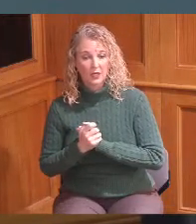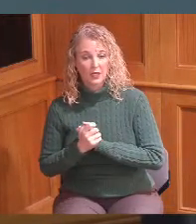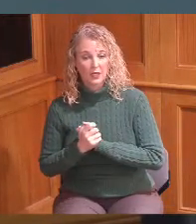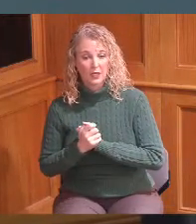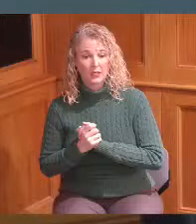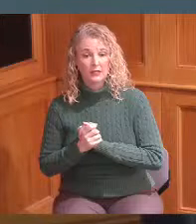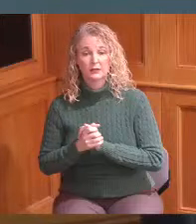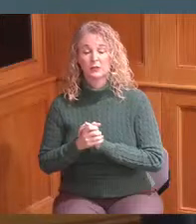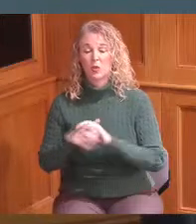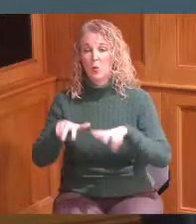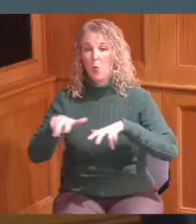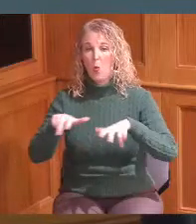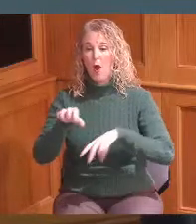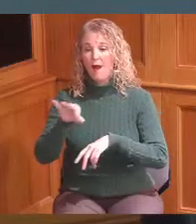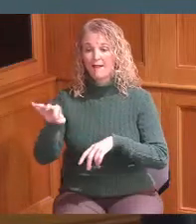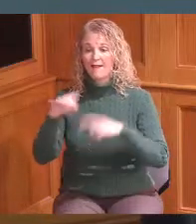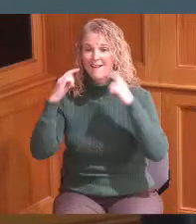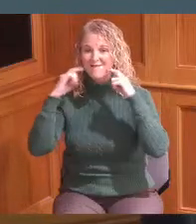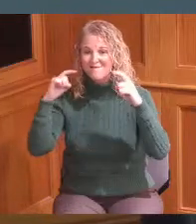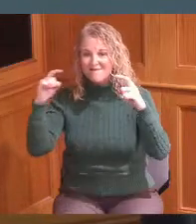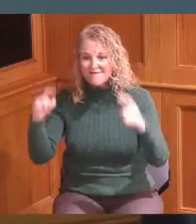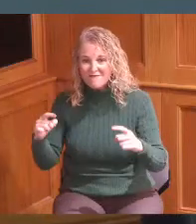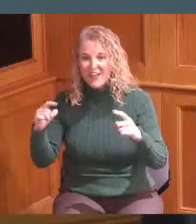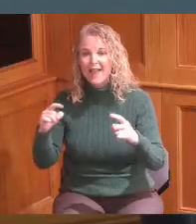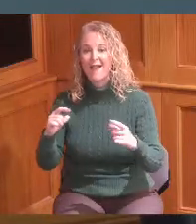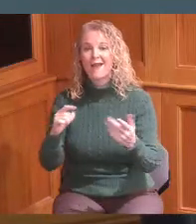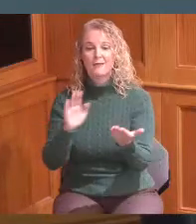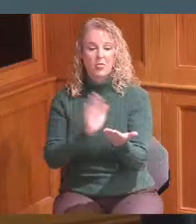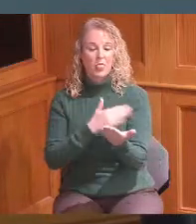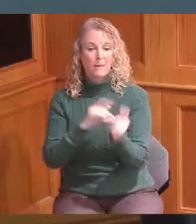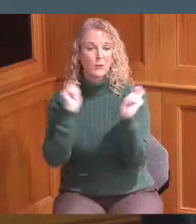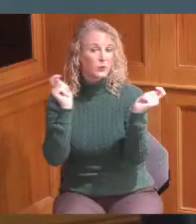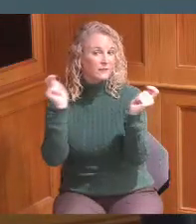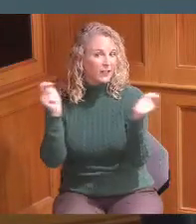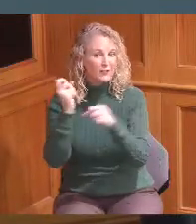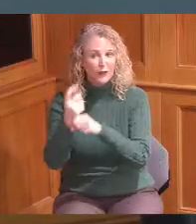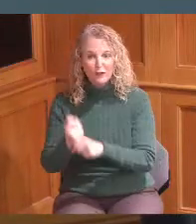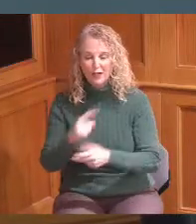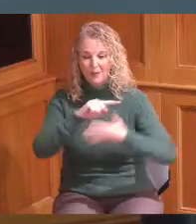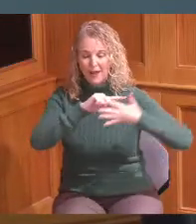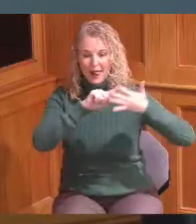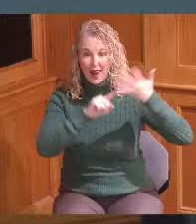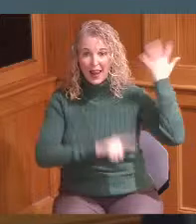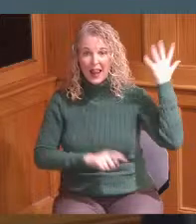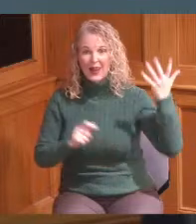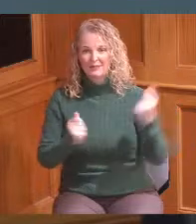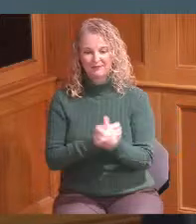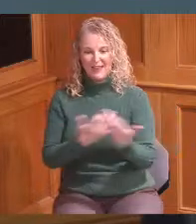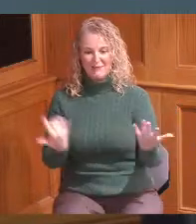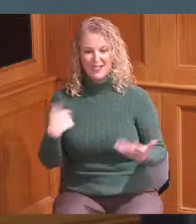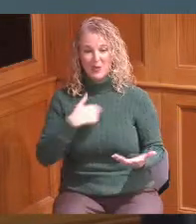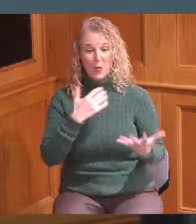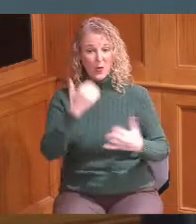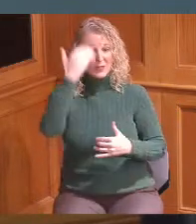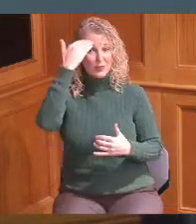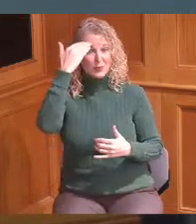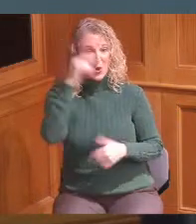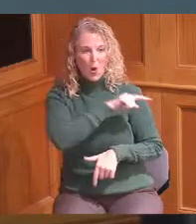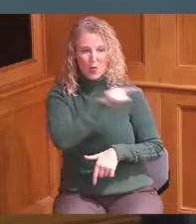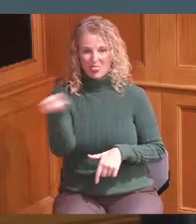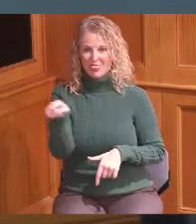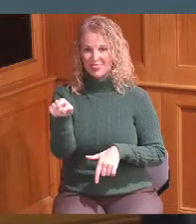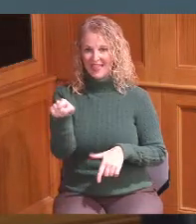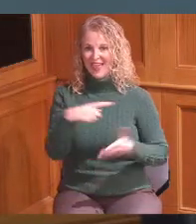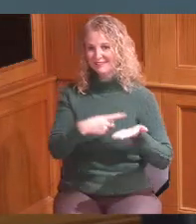the Walk of Fame, the impact of the music festival, everything that we really wanted to know about, they brought up, and they